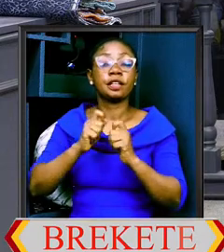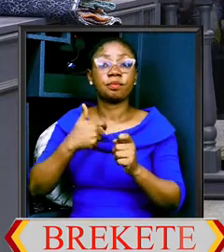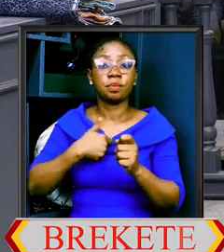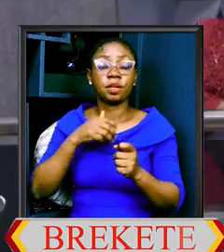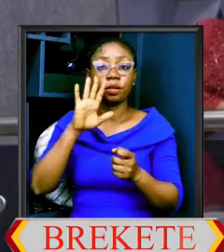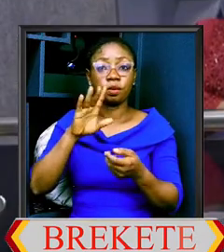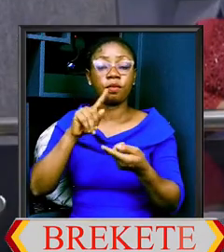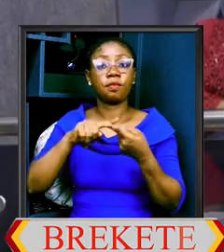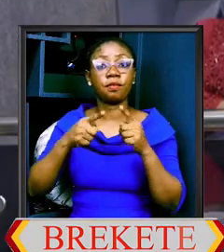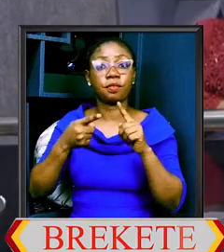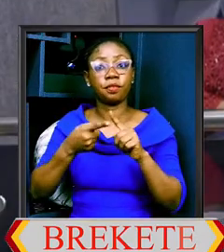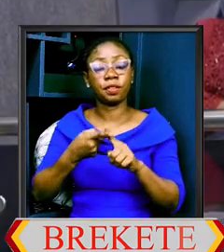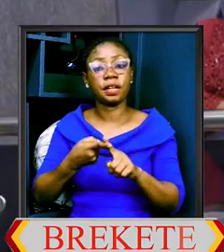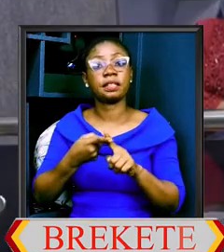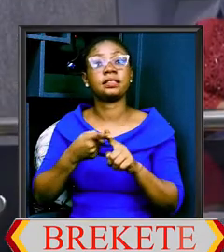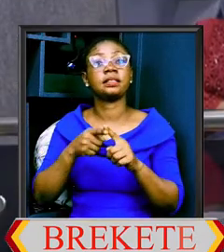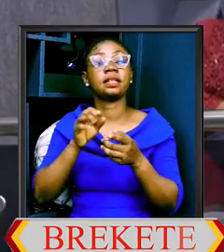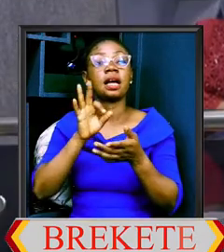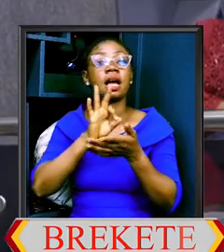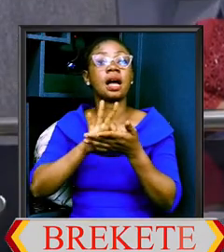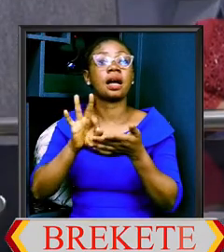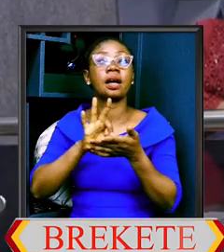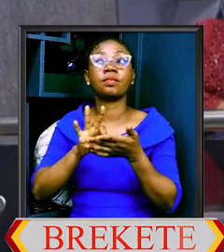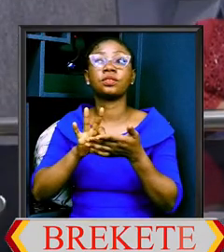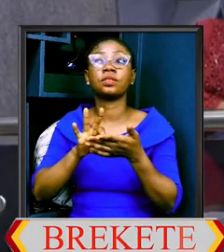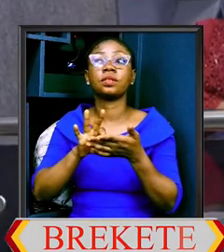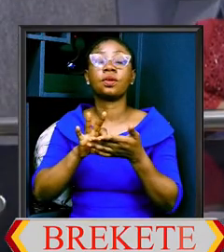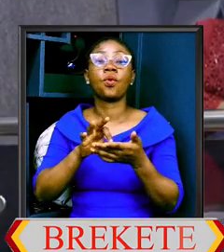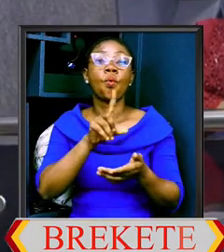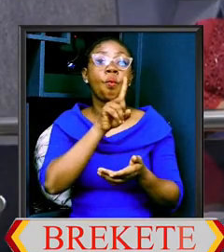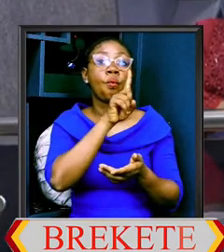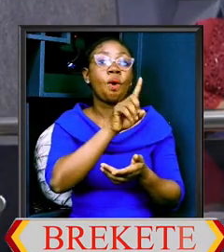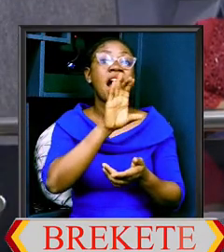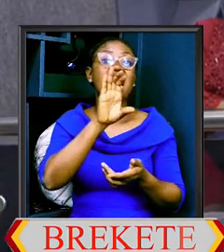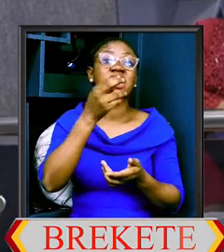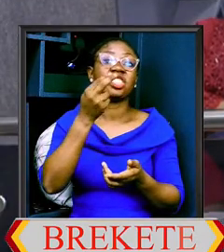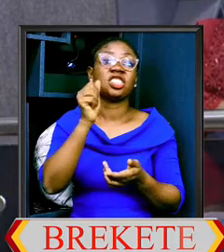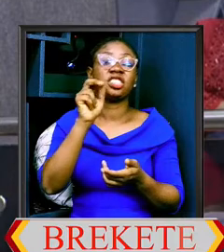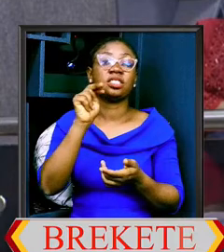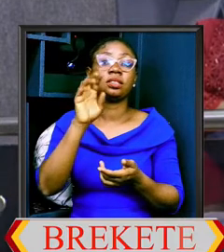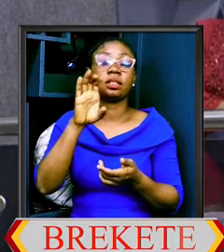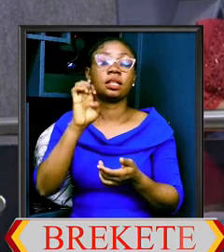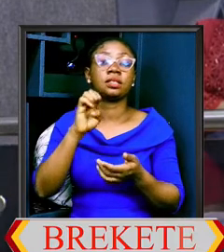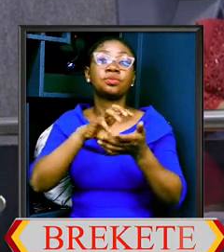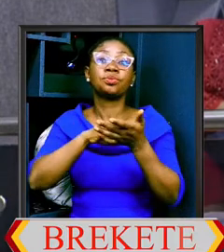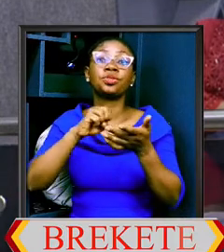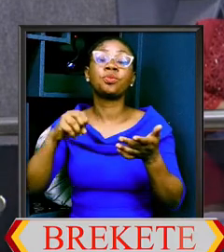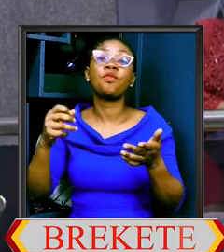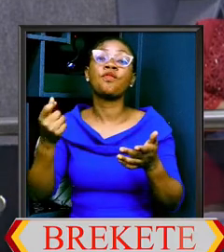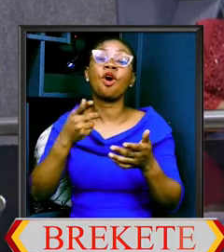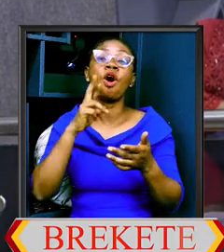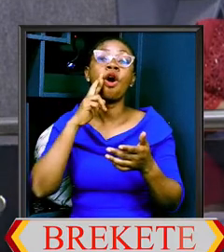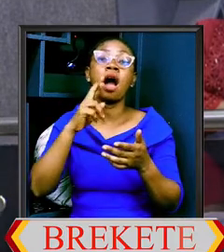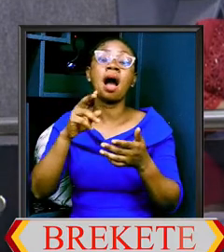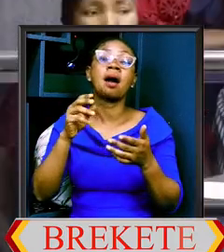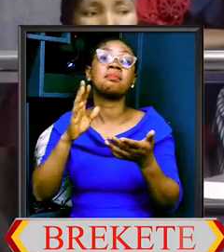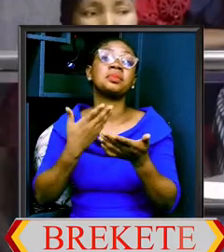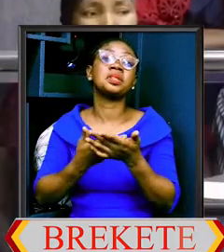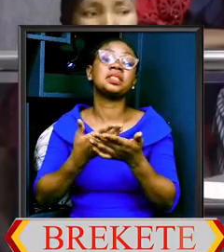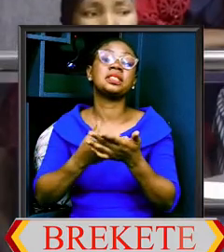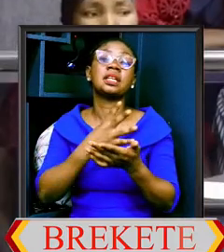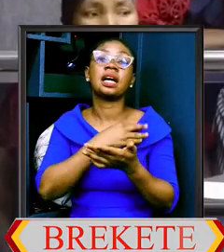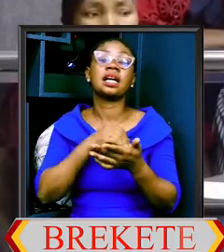account. Okay, so, sir. Now, one child wipe all her money and they nearly kill her. And the mother is